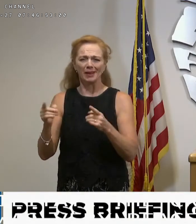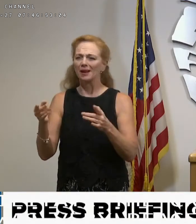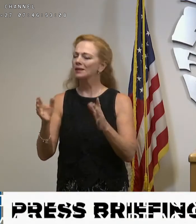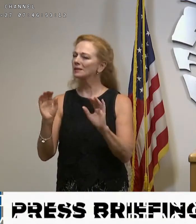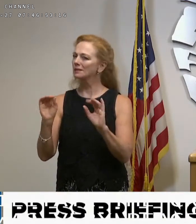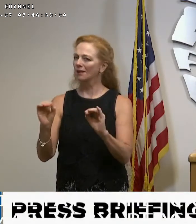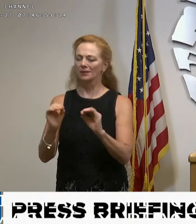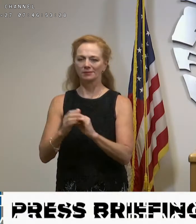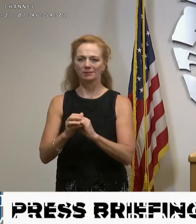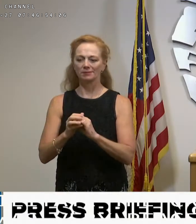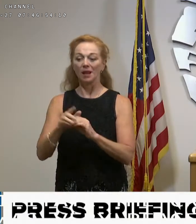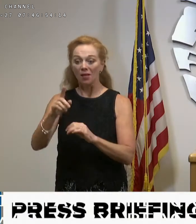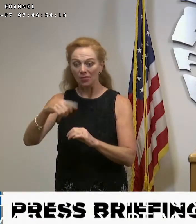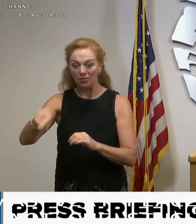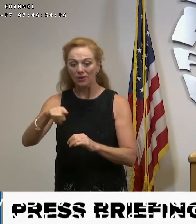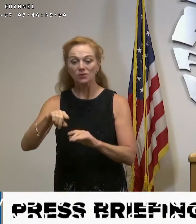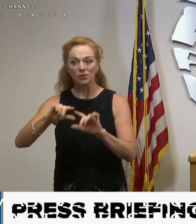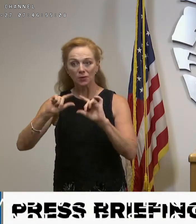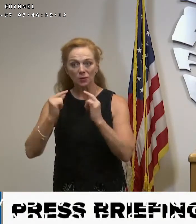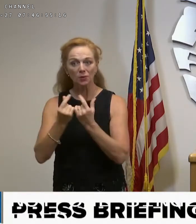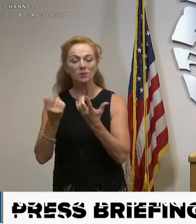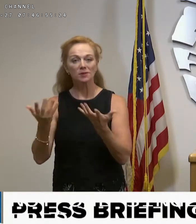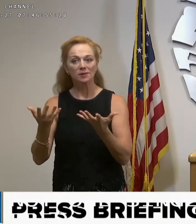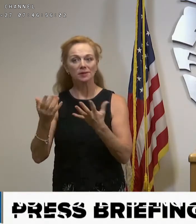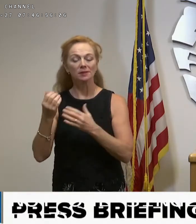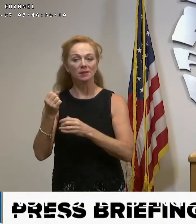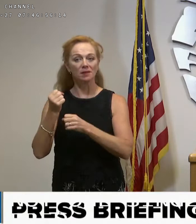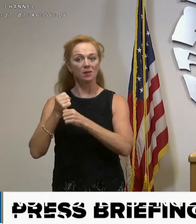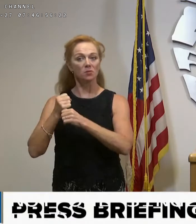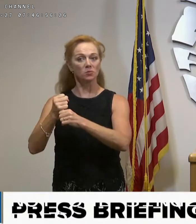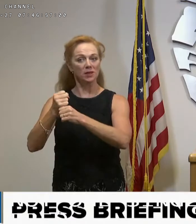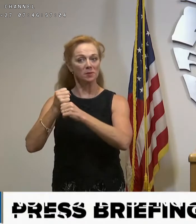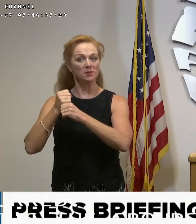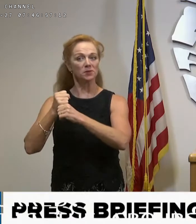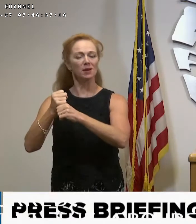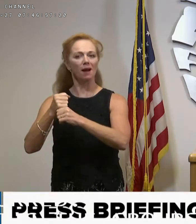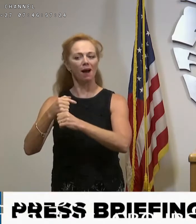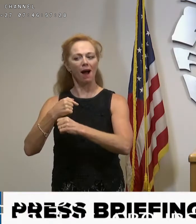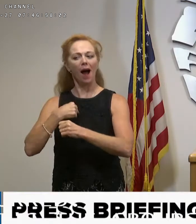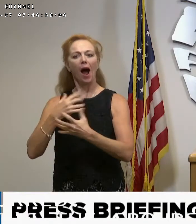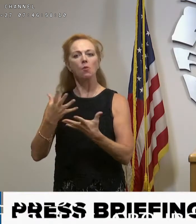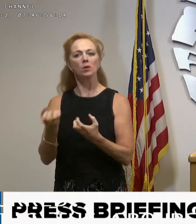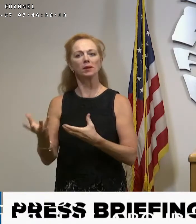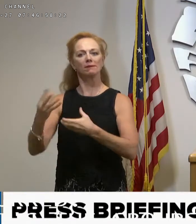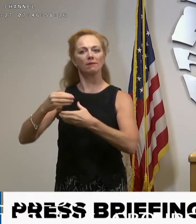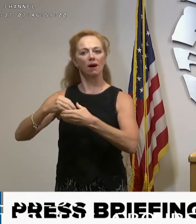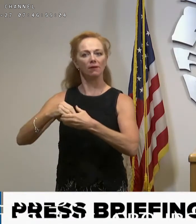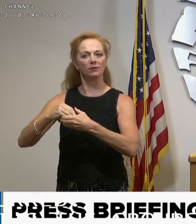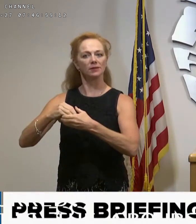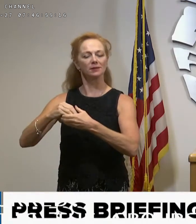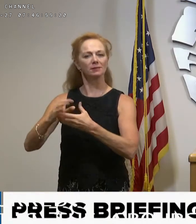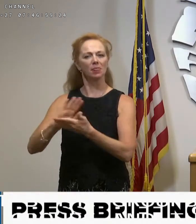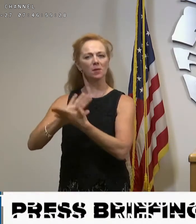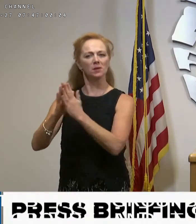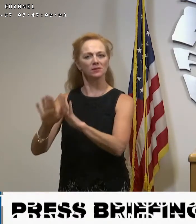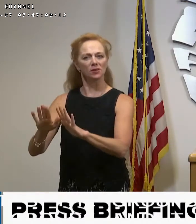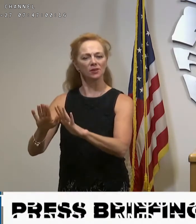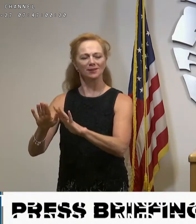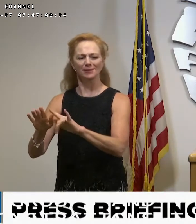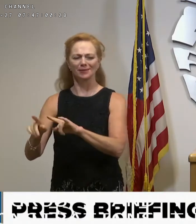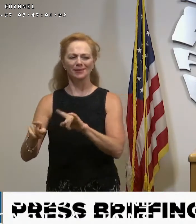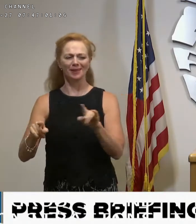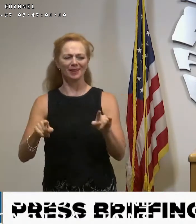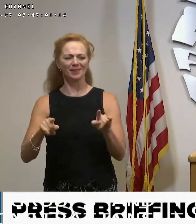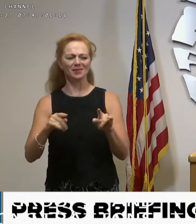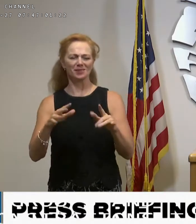the groups, or those are the groups in the protests and demonstrations that I would want to be involved in, not the ones